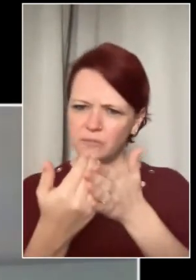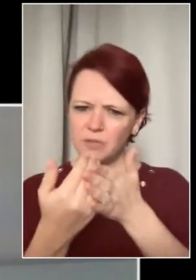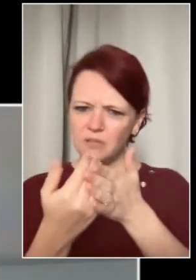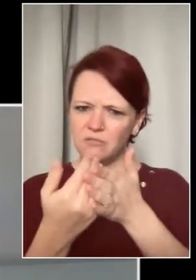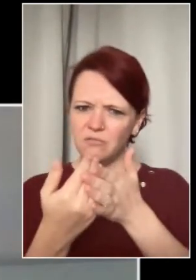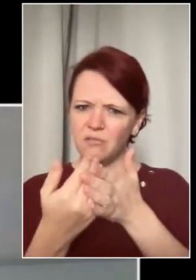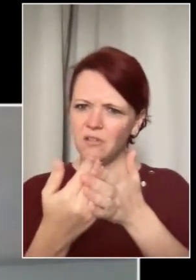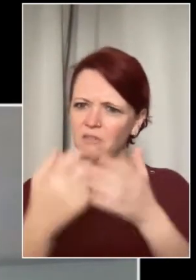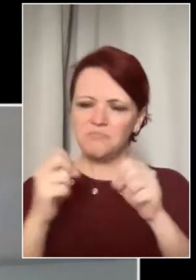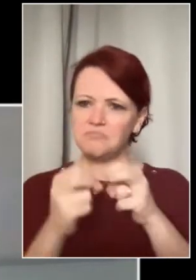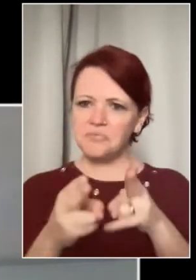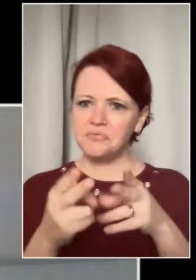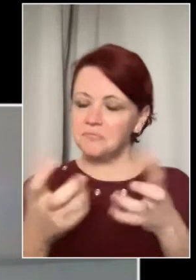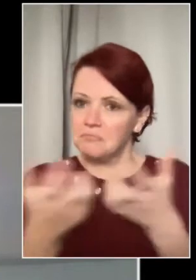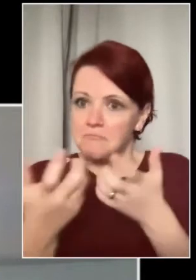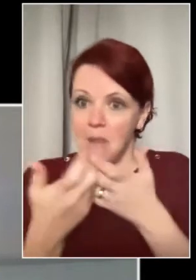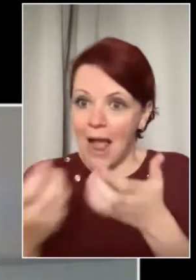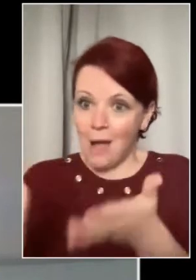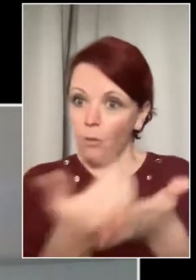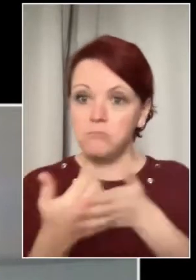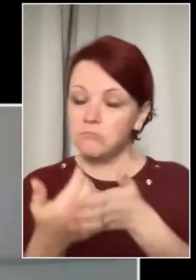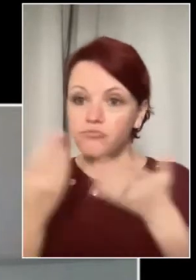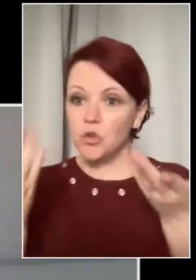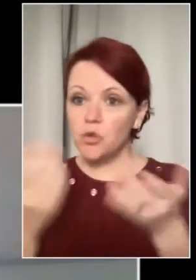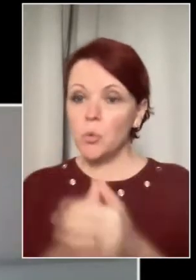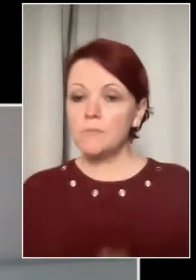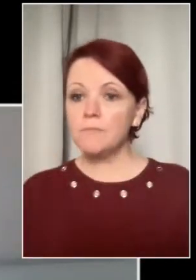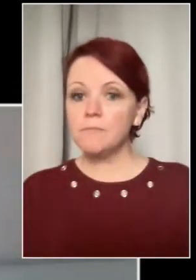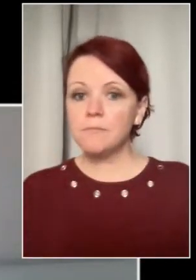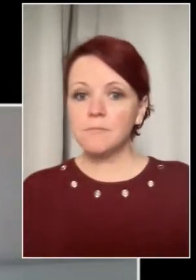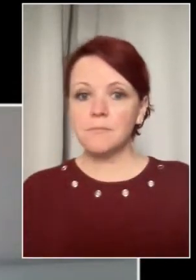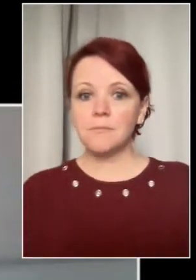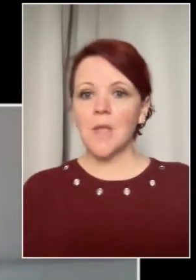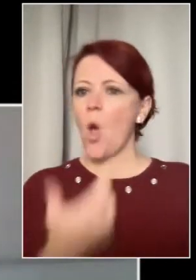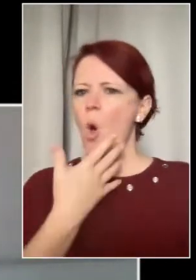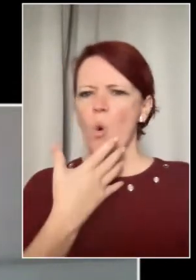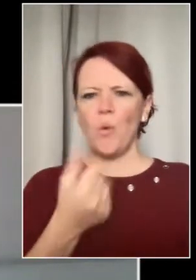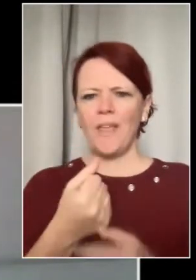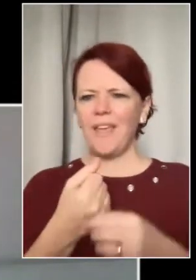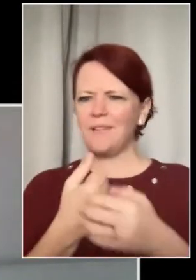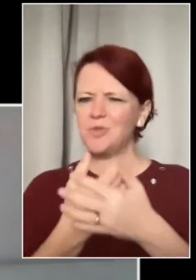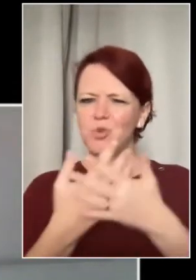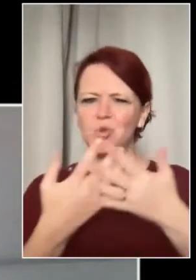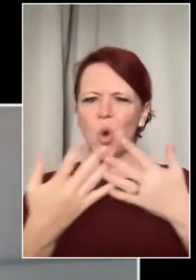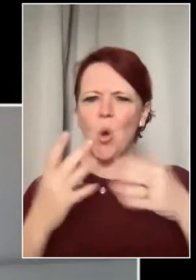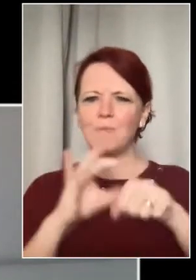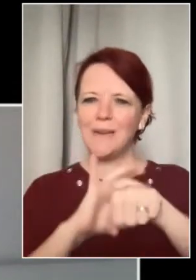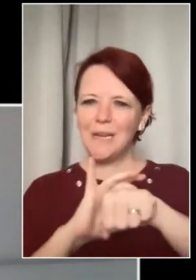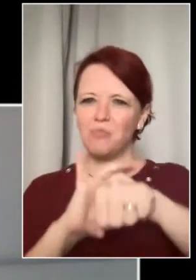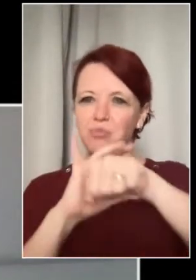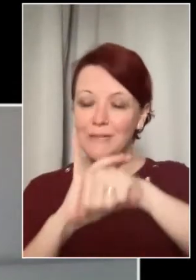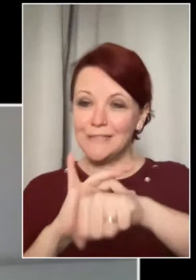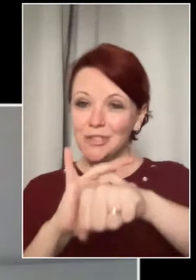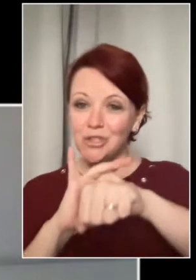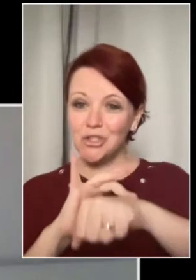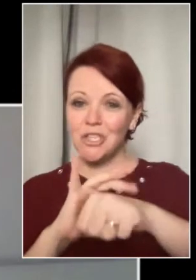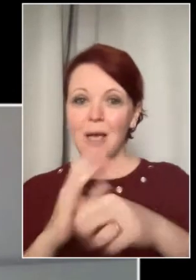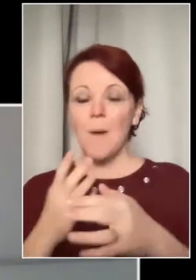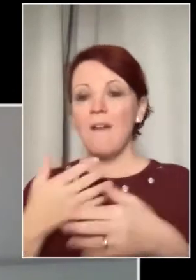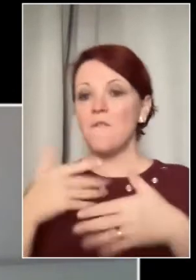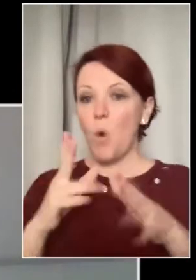new apprentices at Go Ahead Group? We have a vast amount of apprenticeships across the organisation. For our bus and train